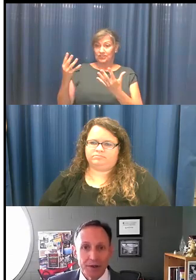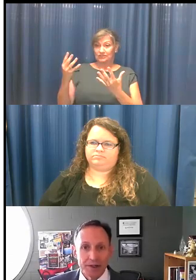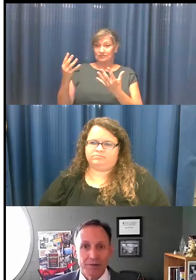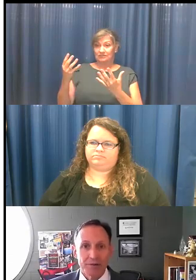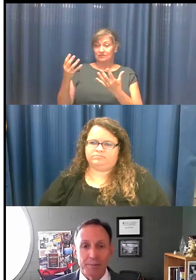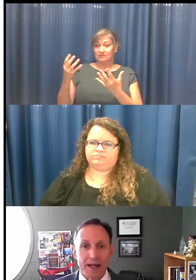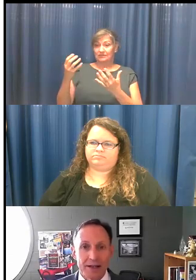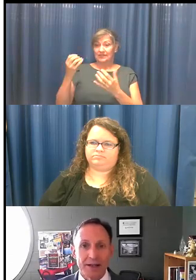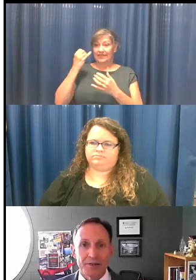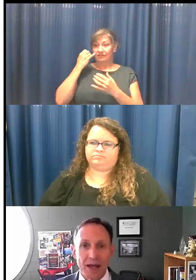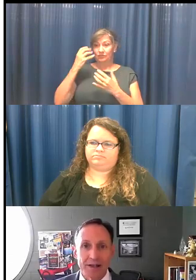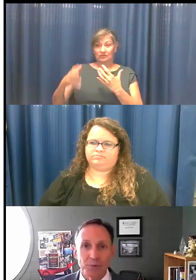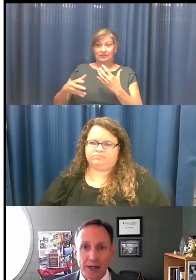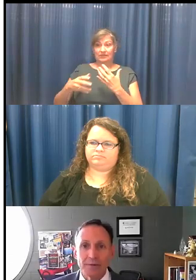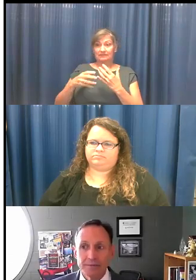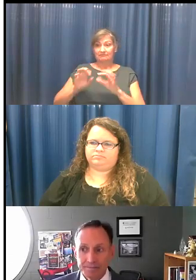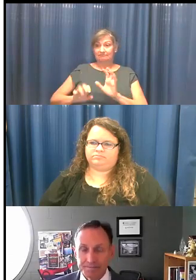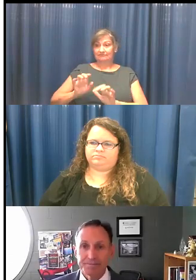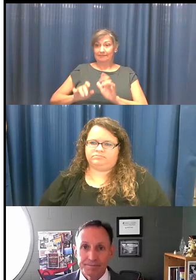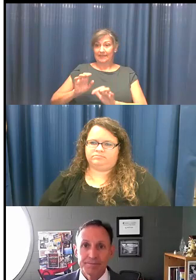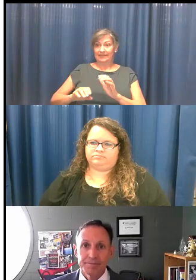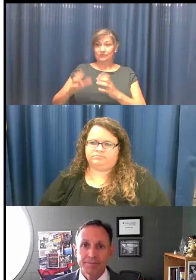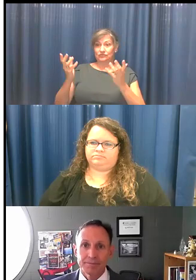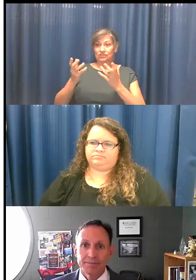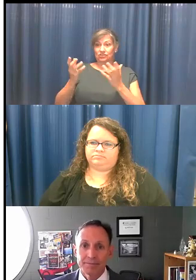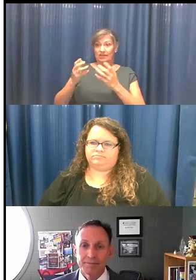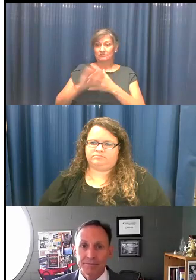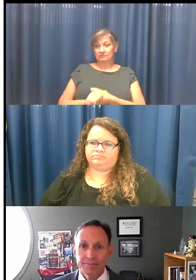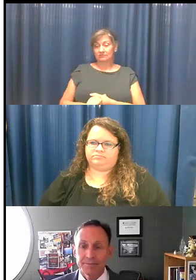if you could chime that into the chat as well.